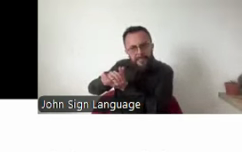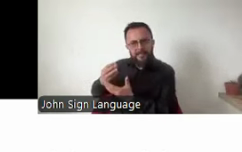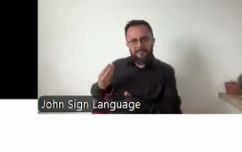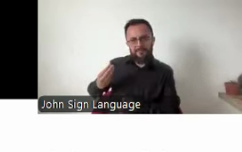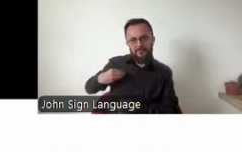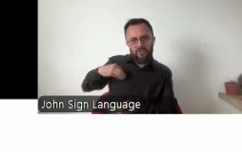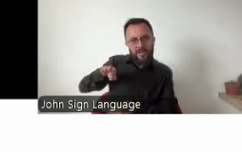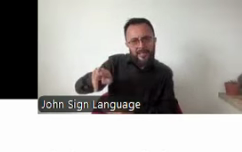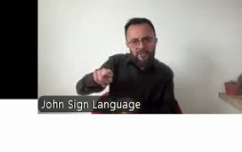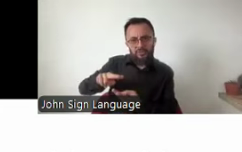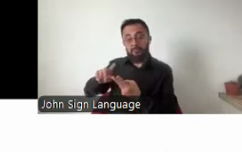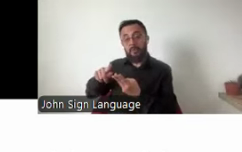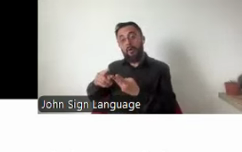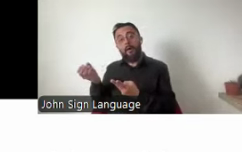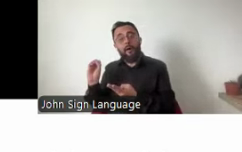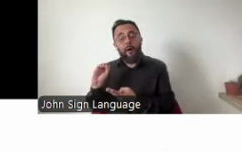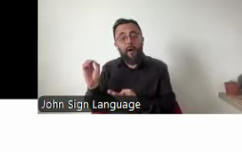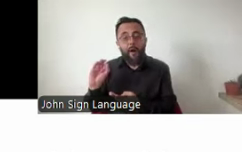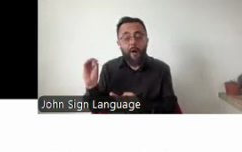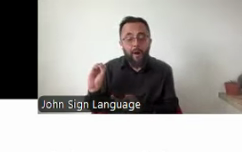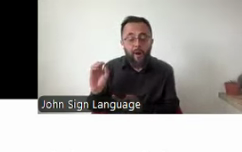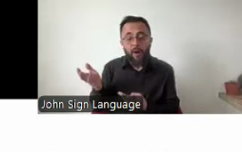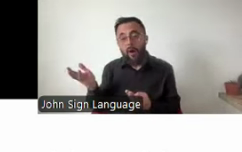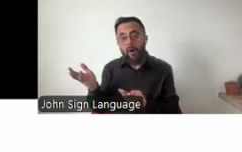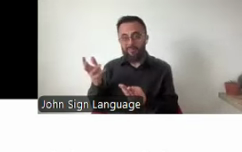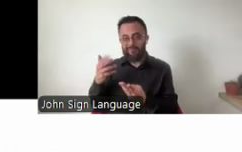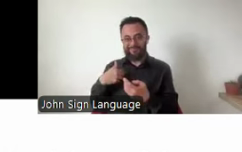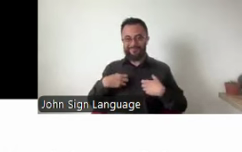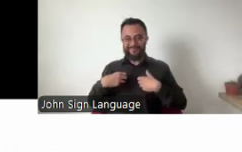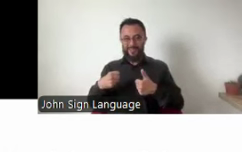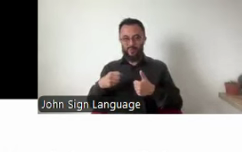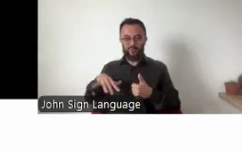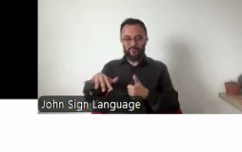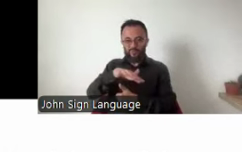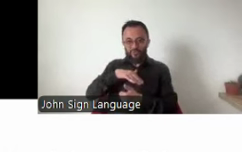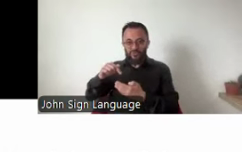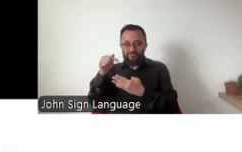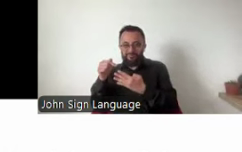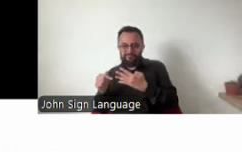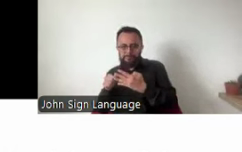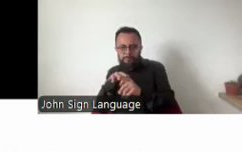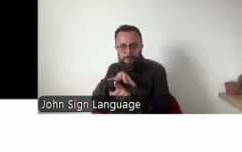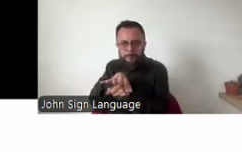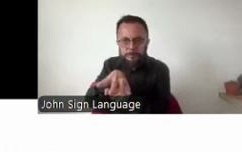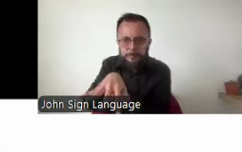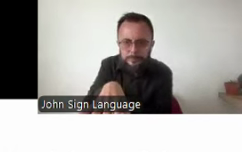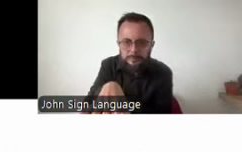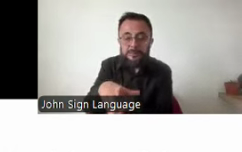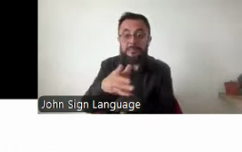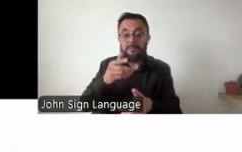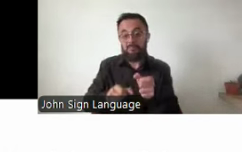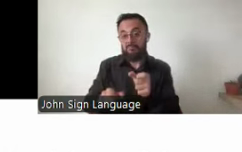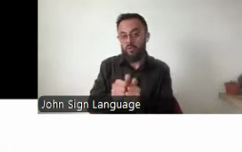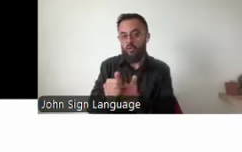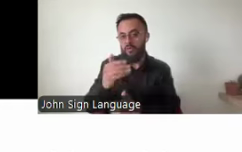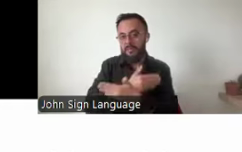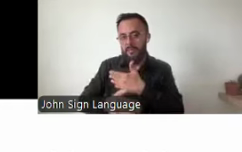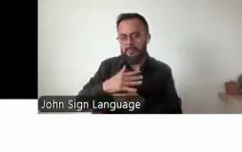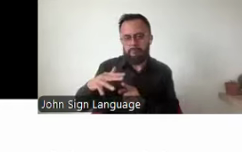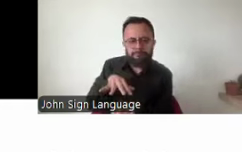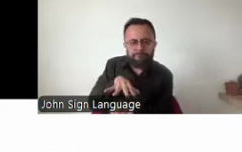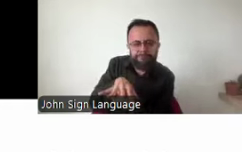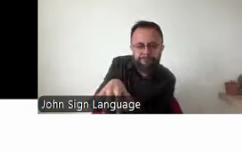shown to impact persons with disabilities a lot more. So here we're talking about issues such as